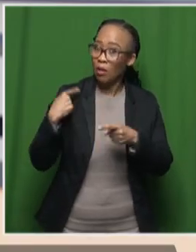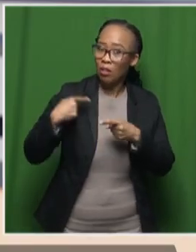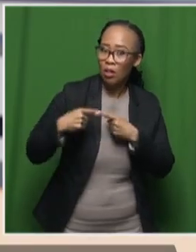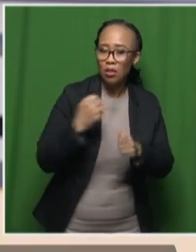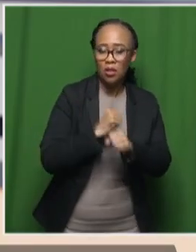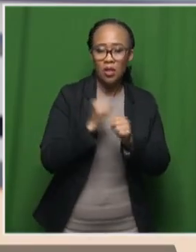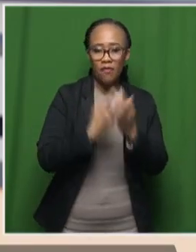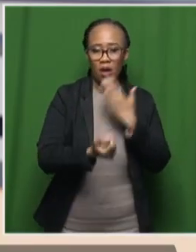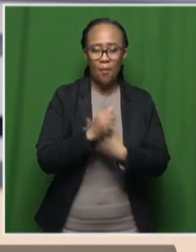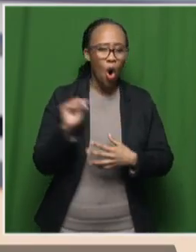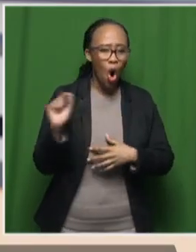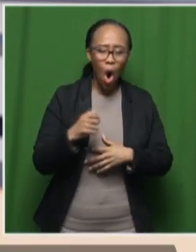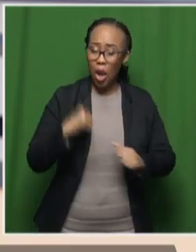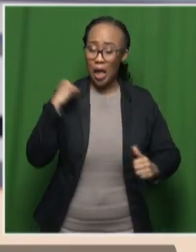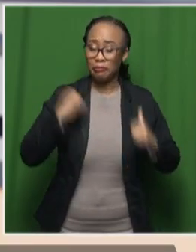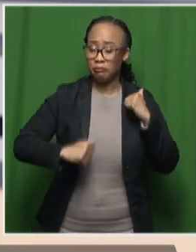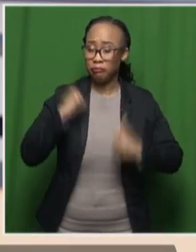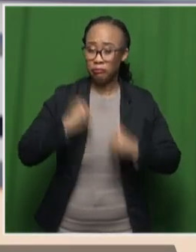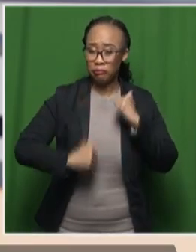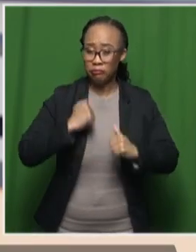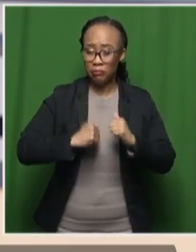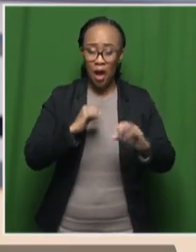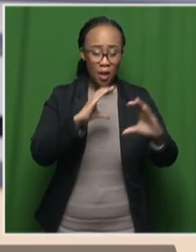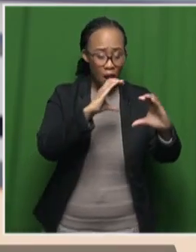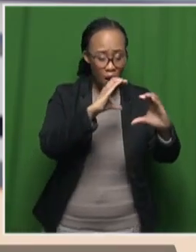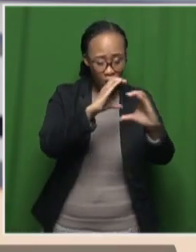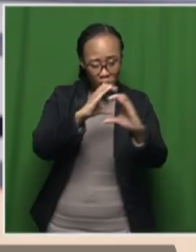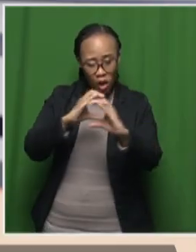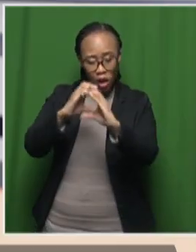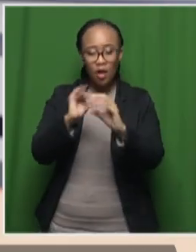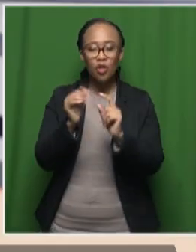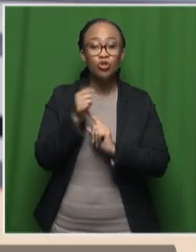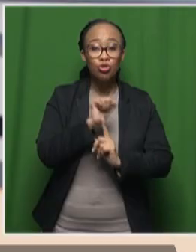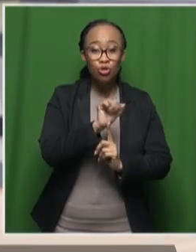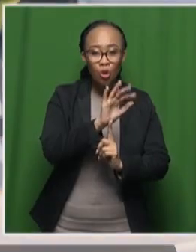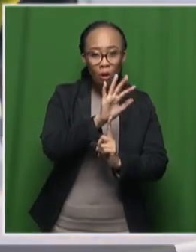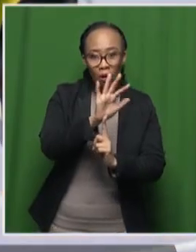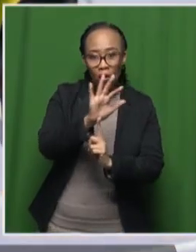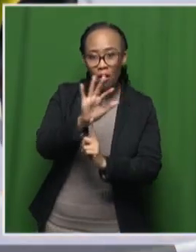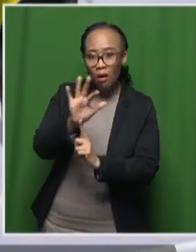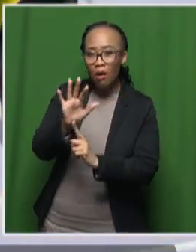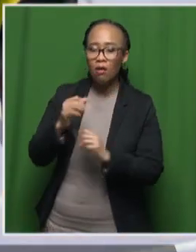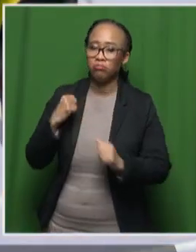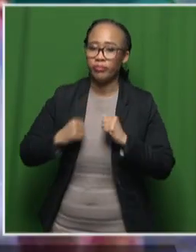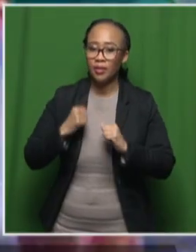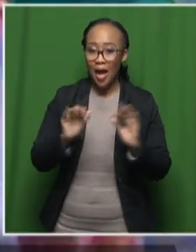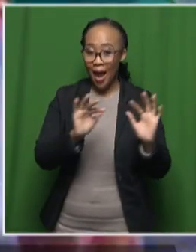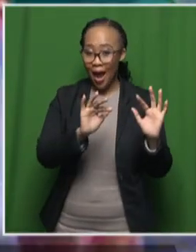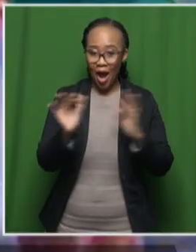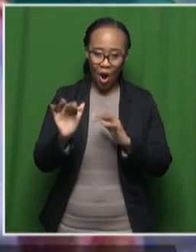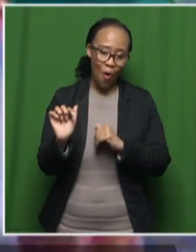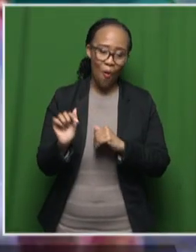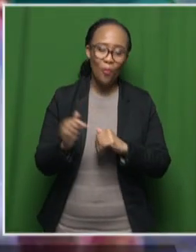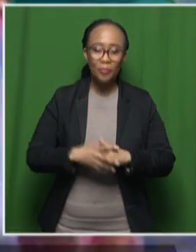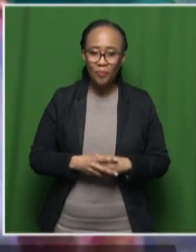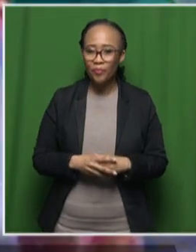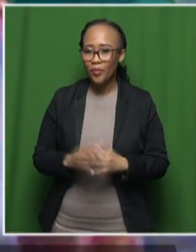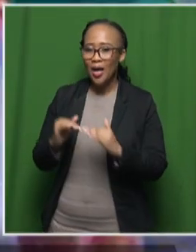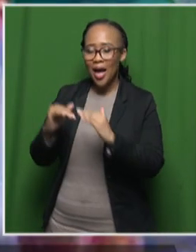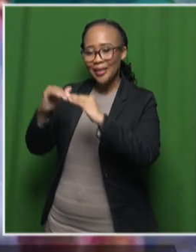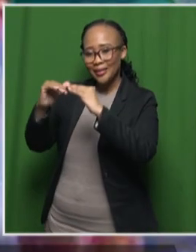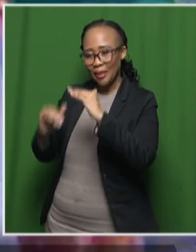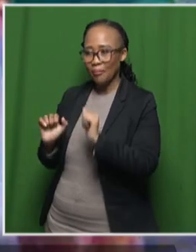were running. I mean, the photographs of showing the split seconds between them, it's massive. It's the first time 8 guys have gone under sub 10 in